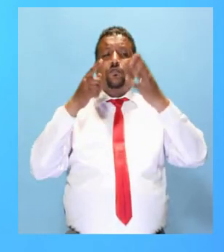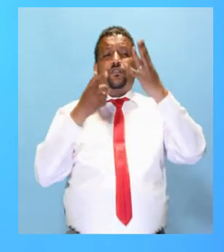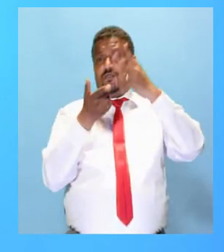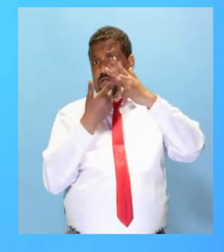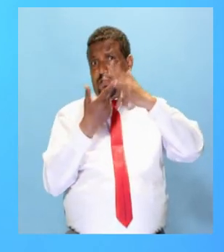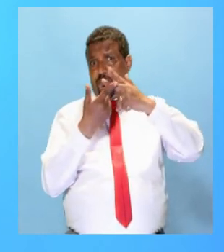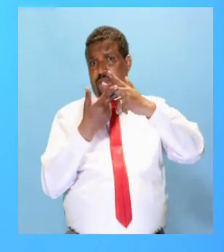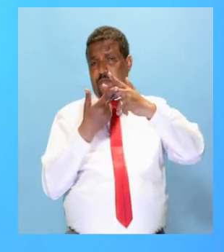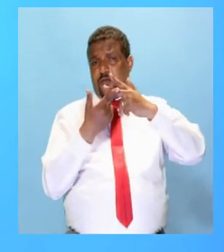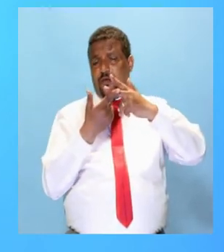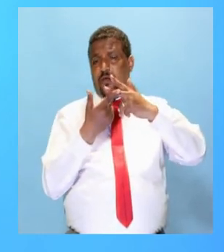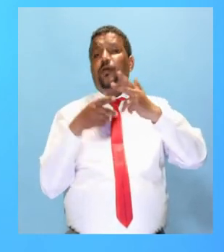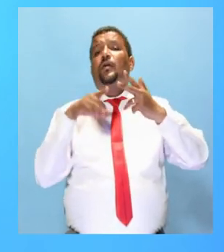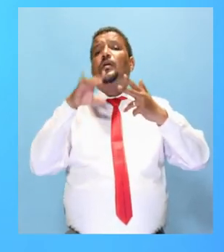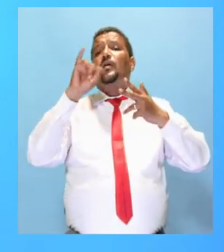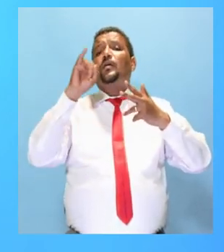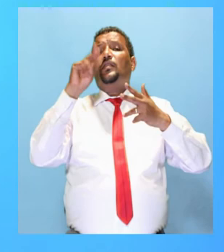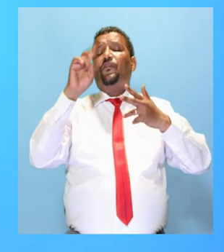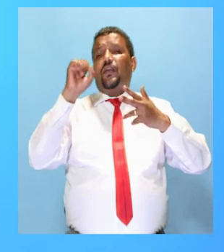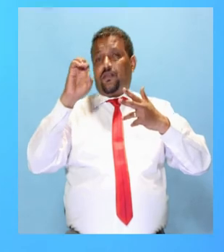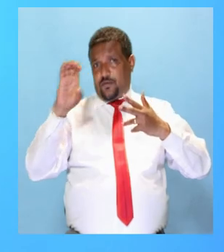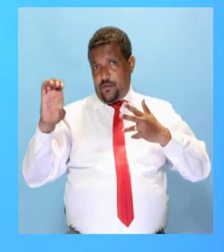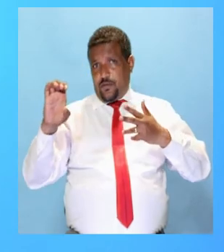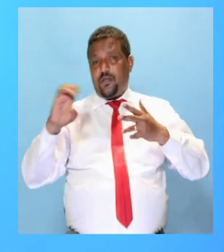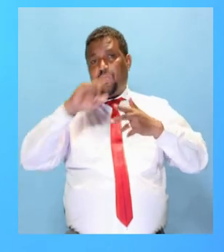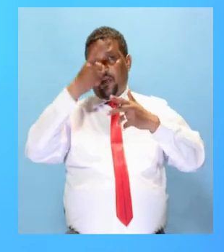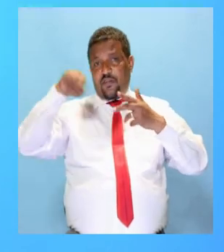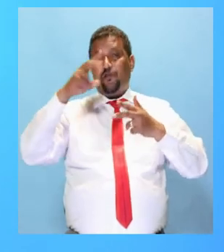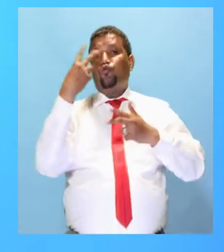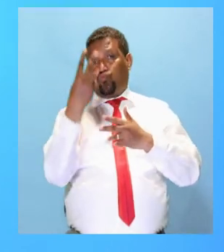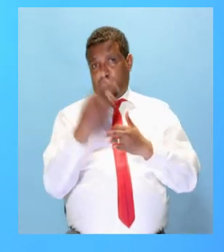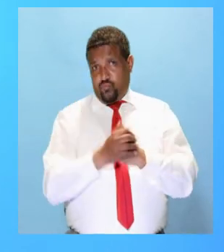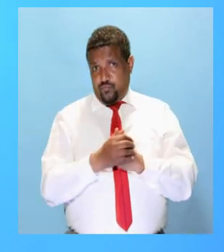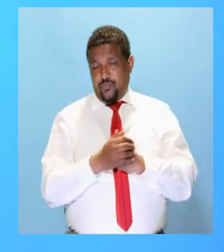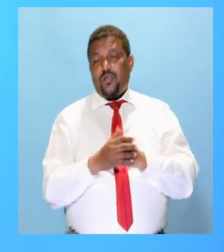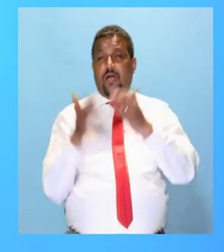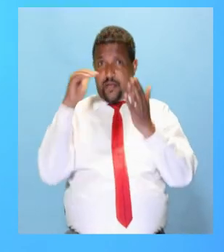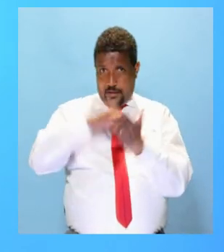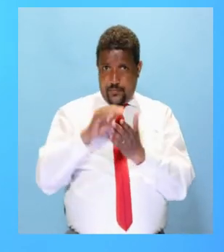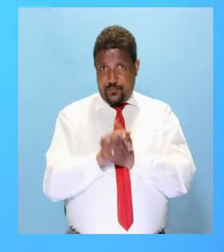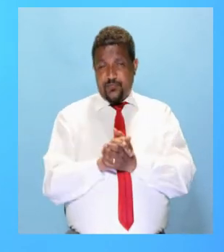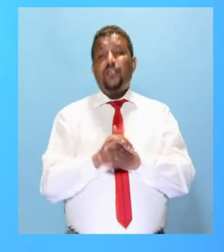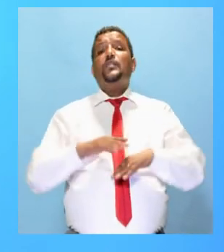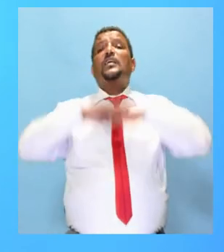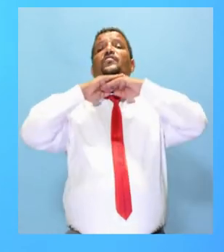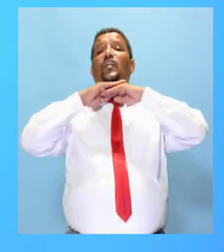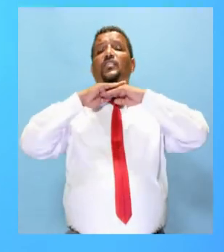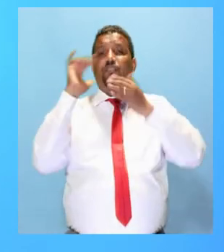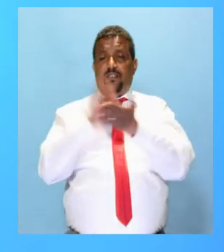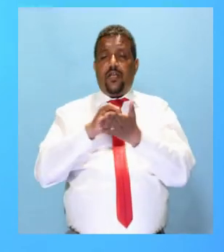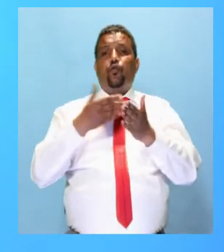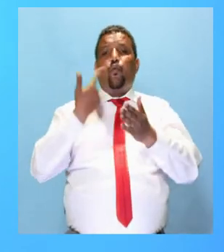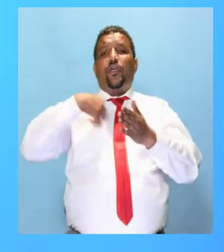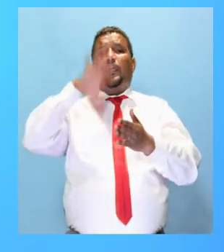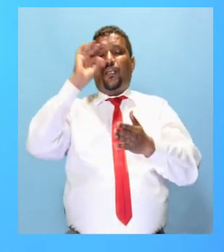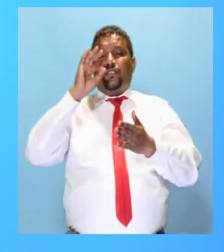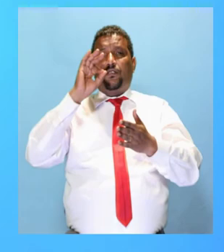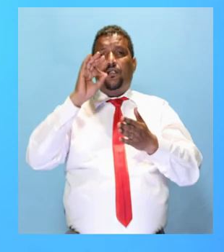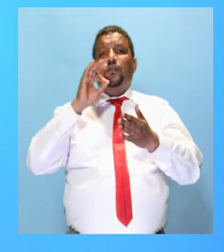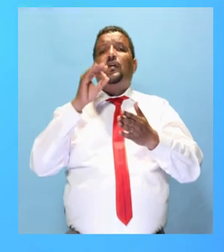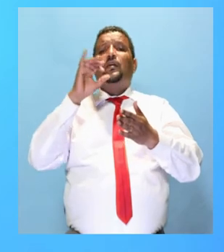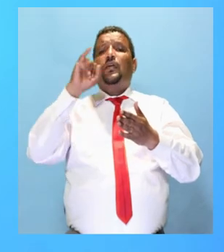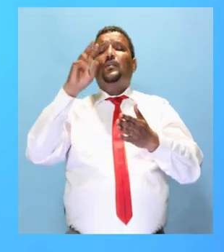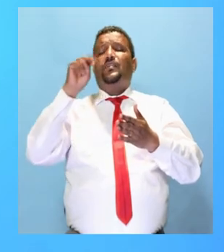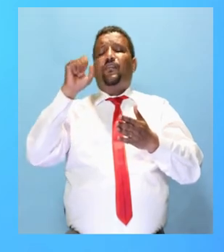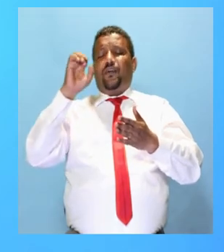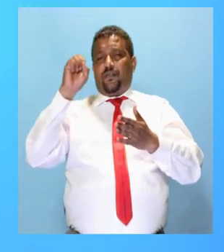the satisfaction that we get from indifference curve 2. Again, the satisfaction that we get from indifference curve